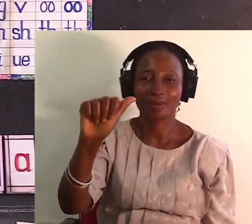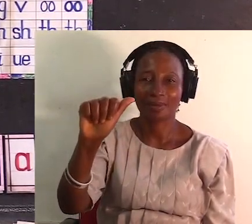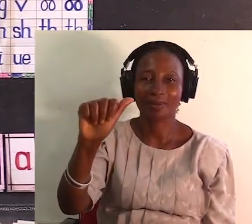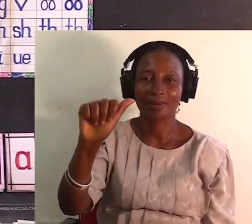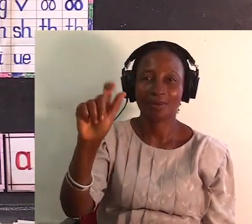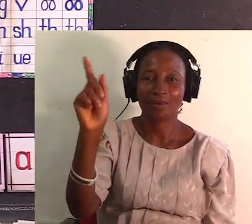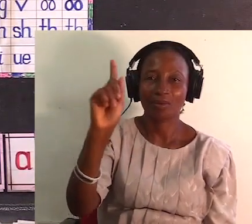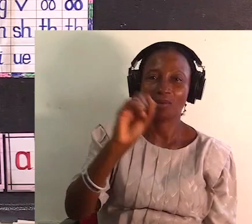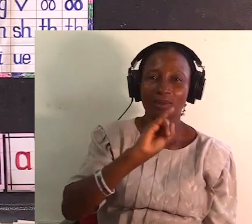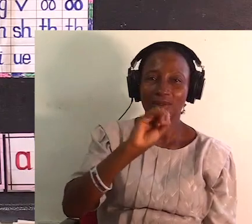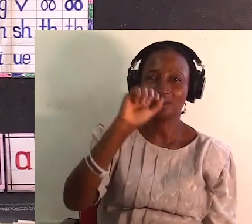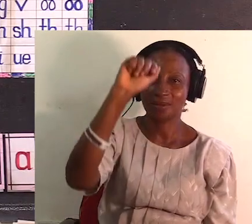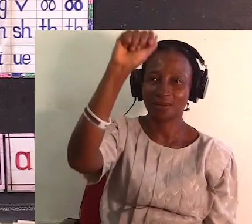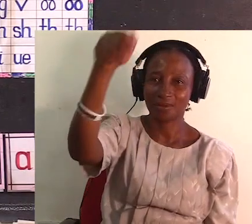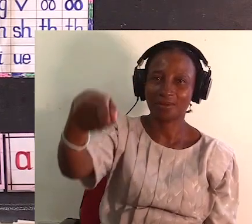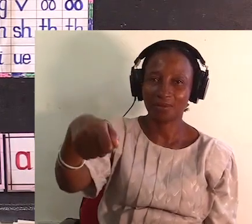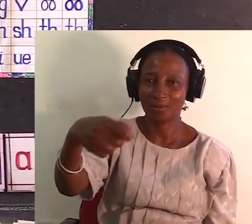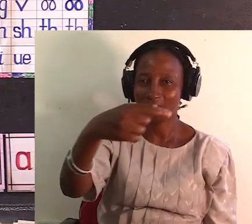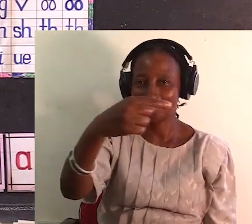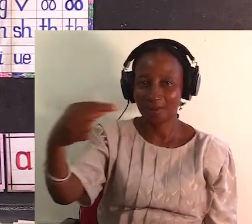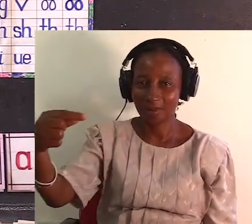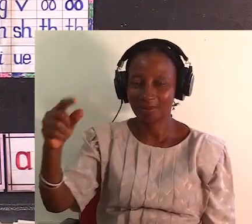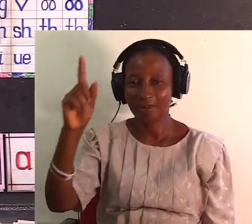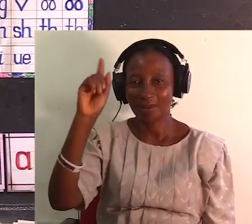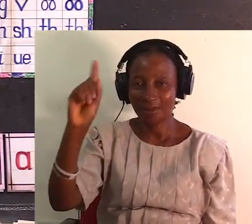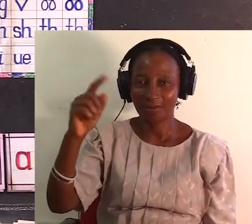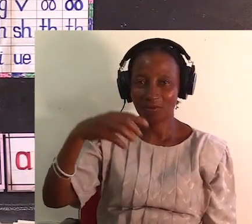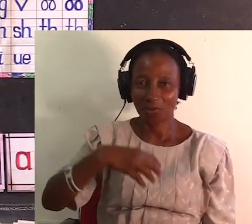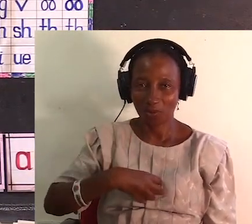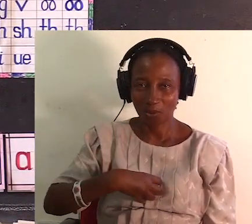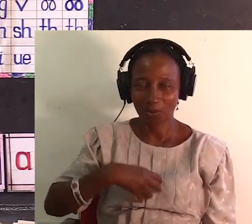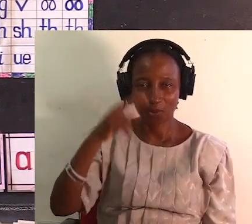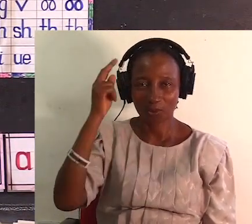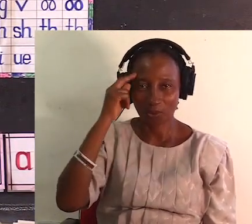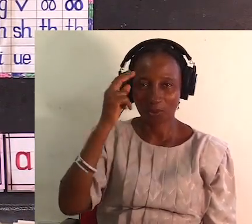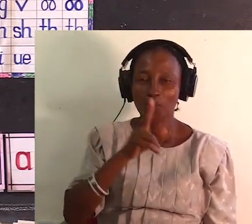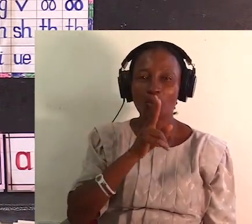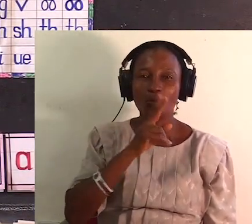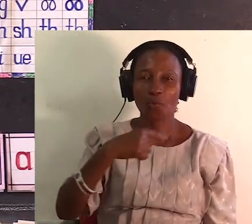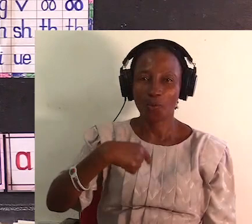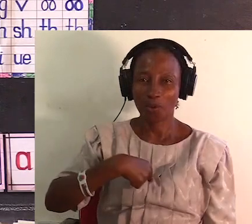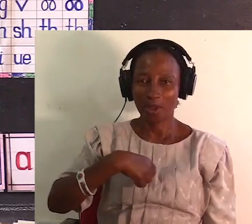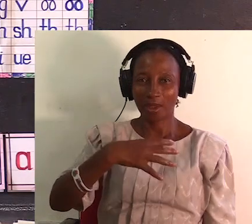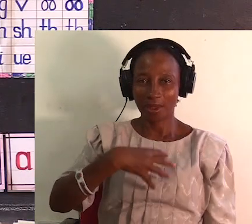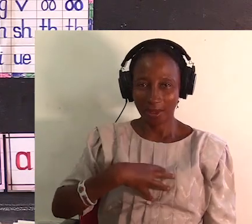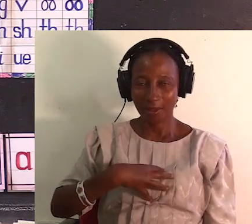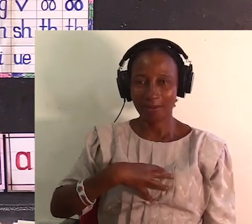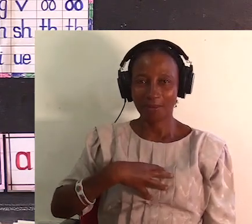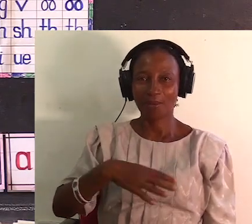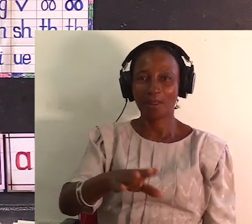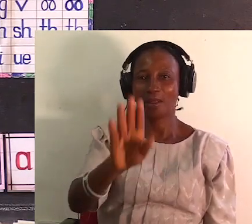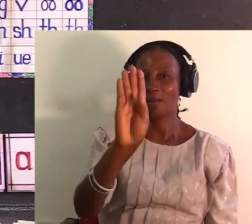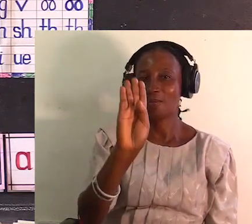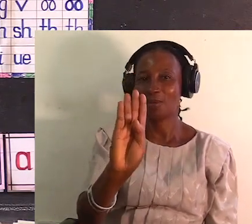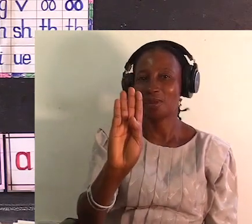to know who I am, Buba, Buba, what a